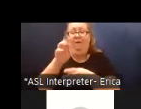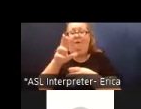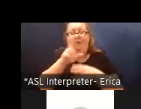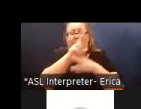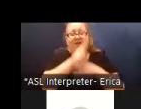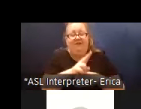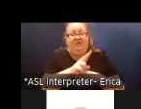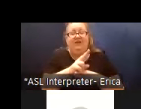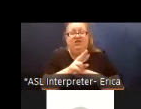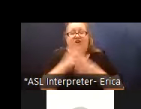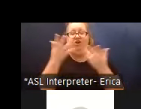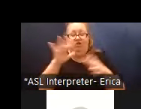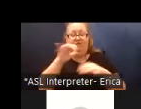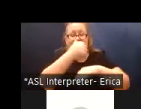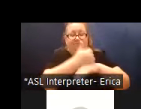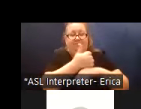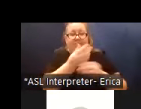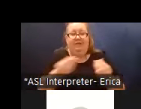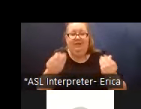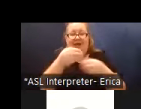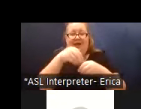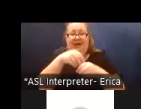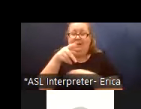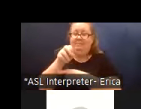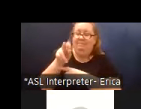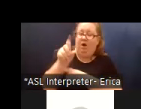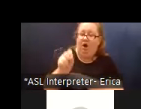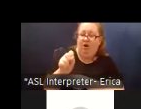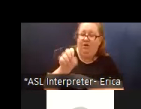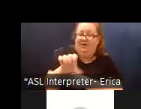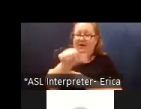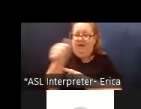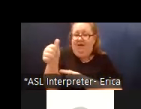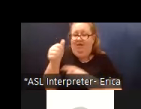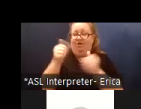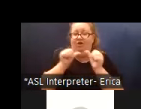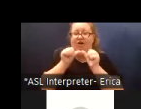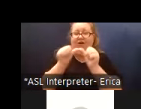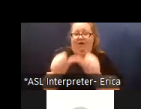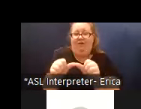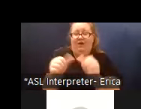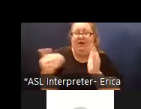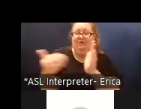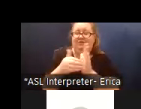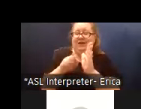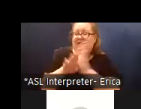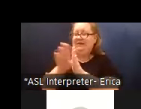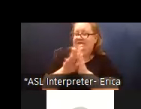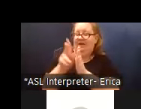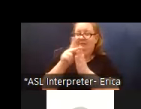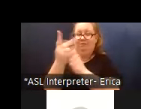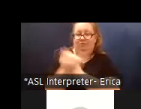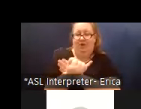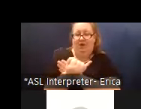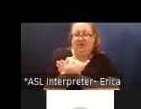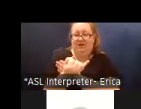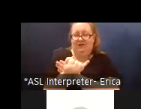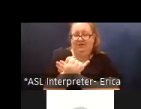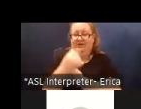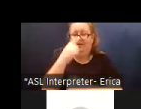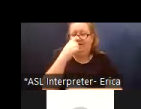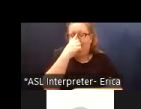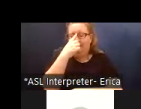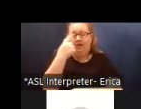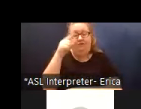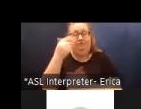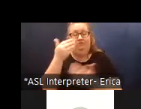existing land within parks or other ongoing redevelopment projects to